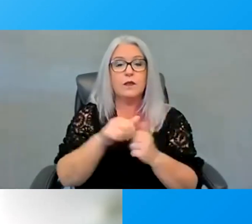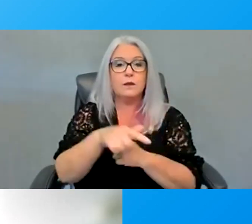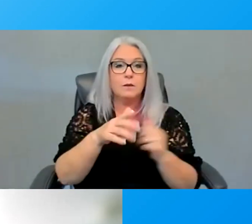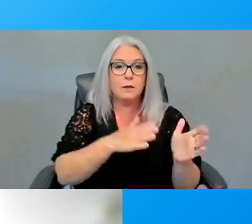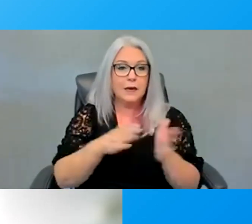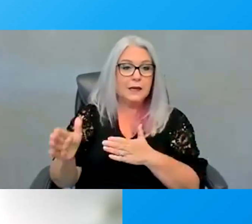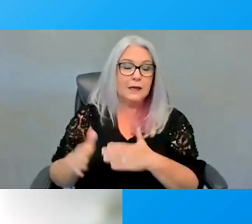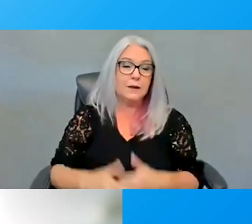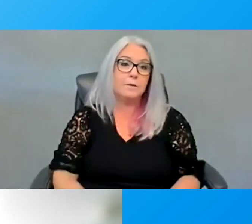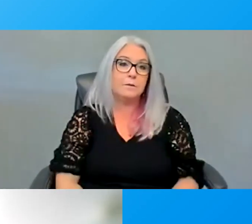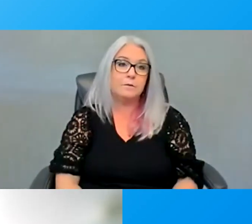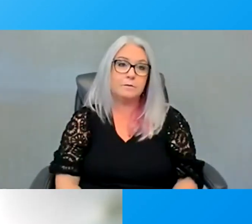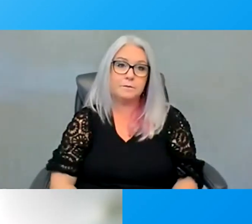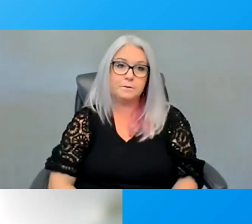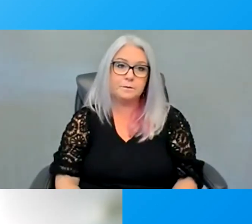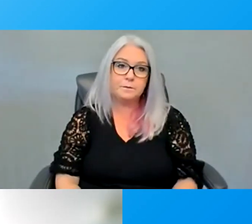That